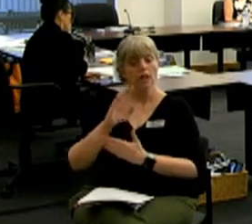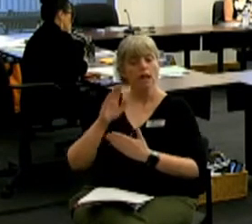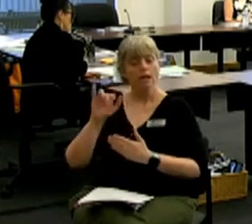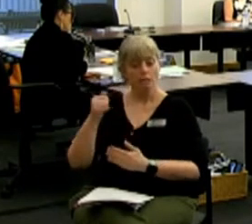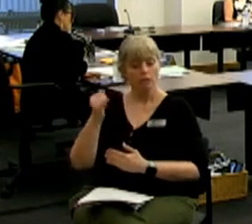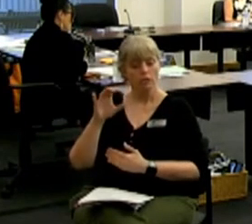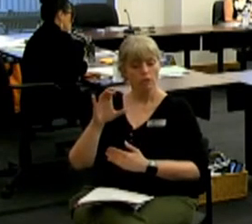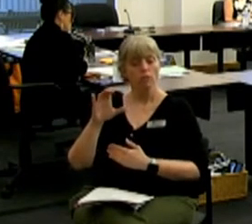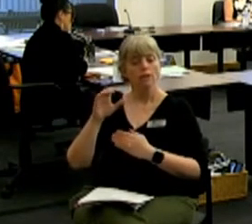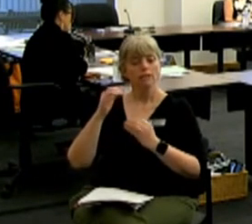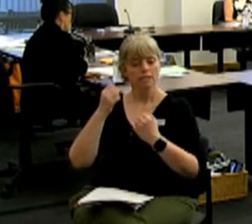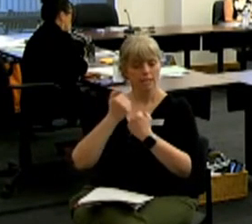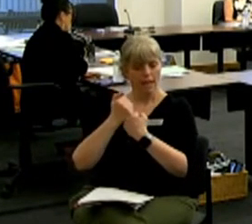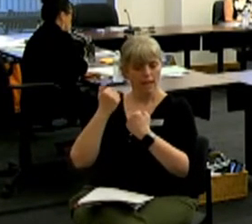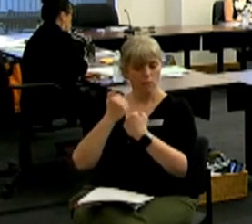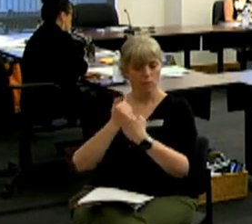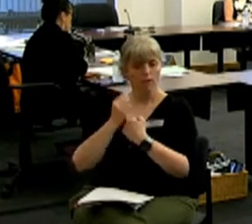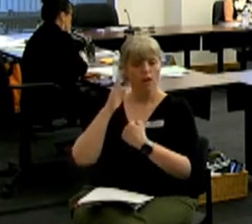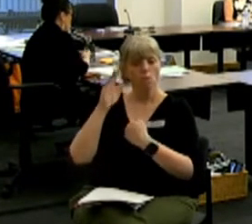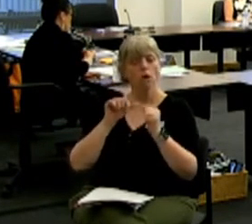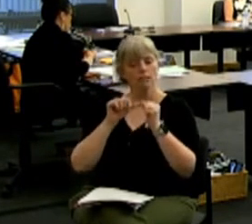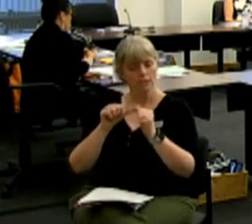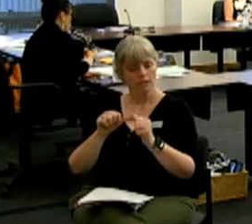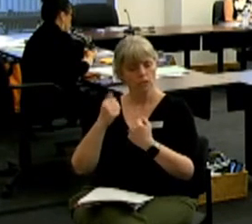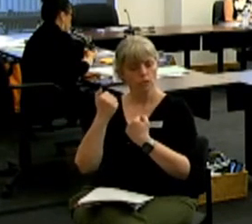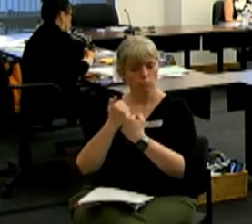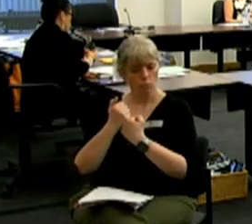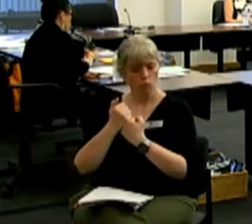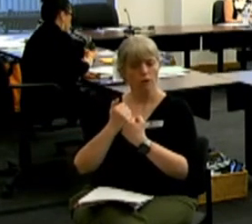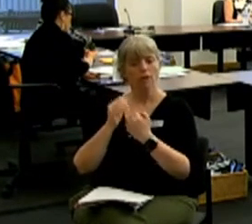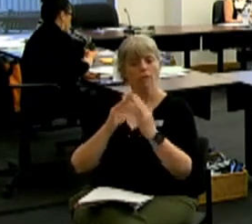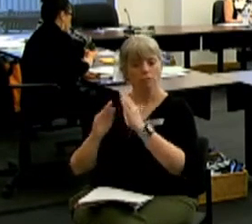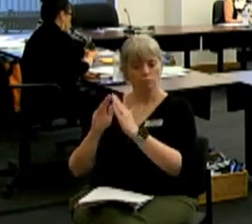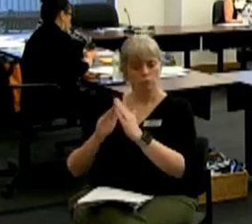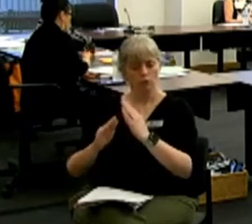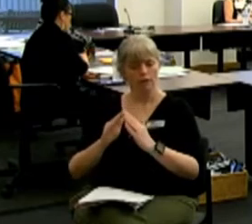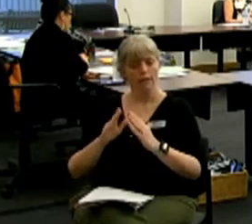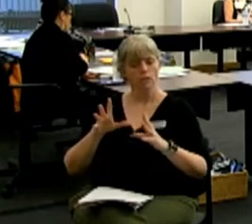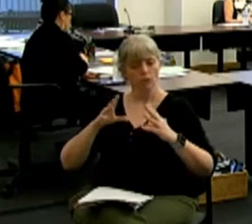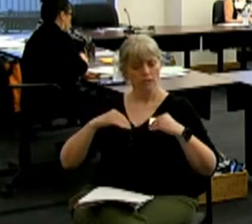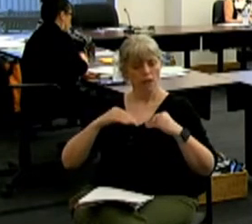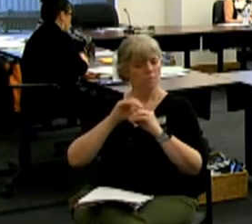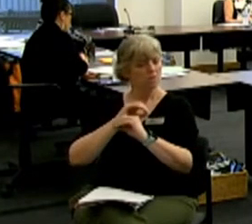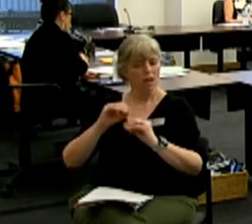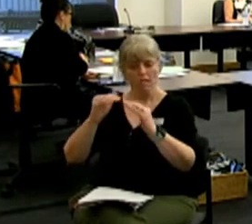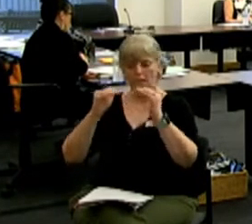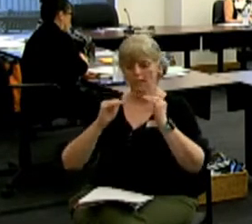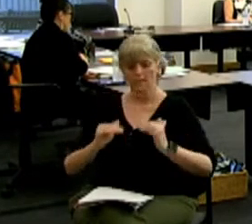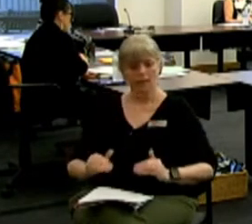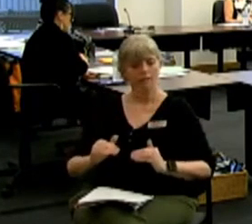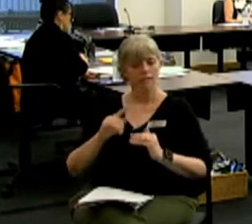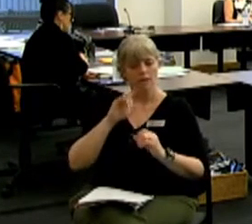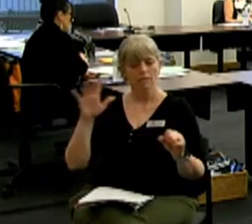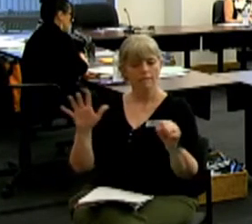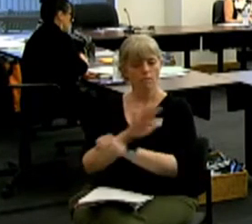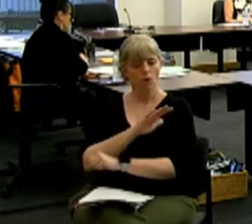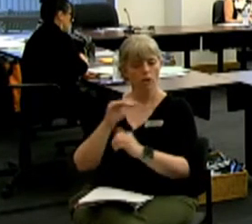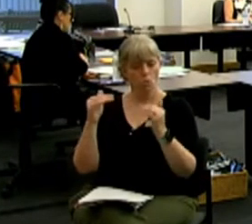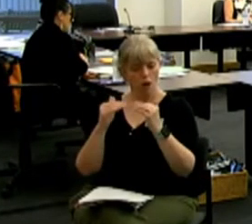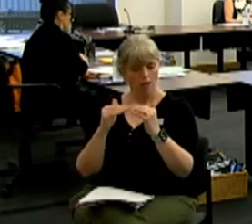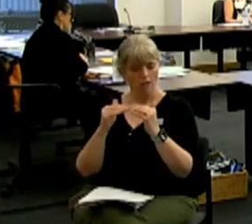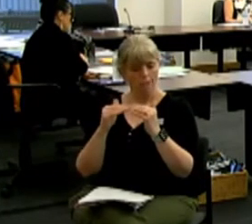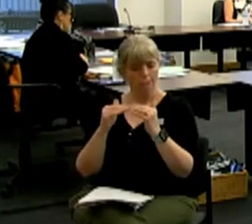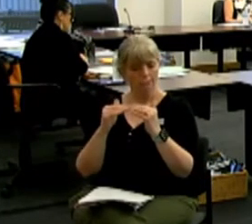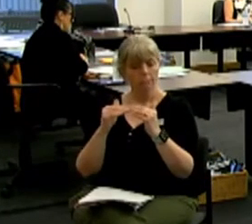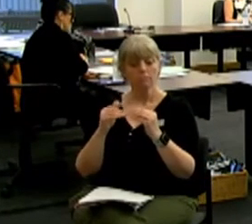Junior College stands with and will continue to support the community to accept nothing less than full equality.